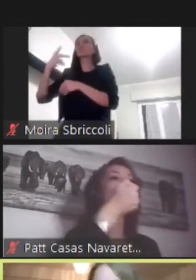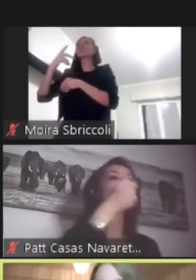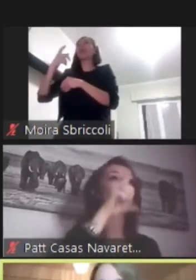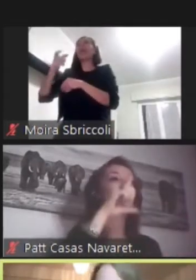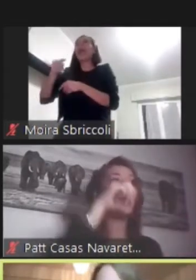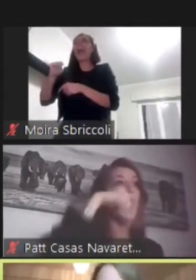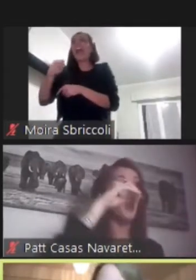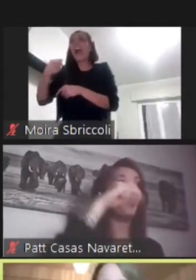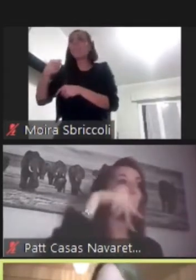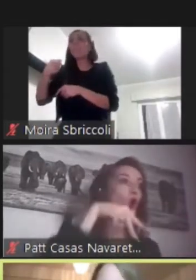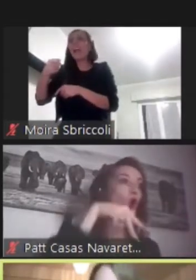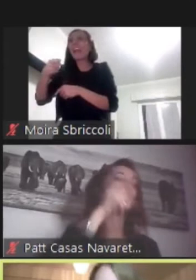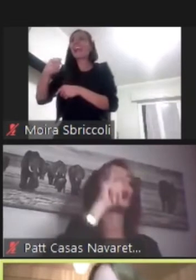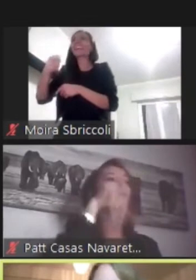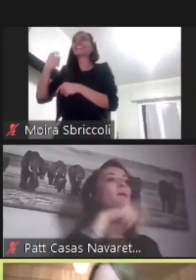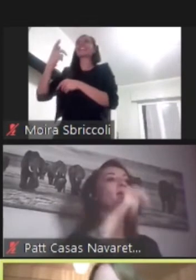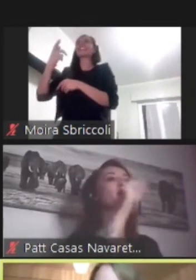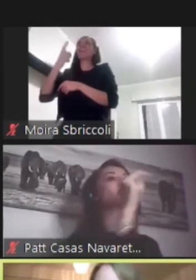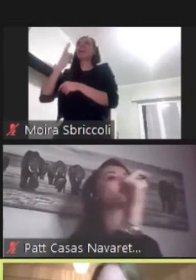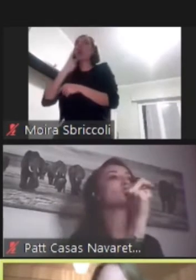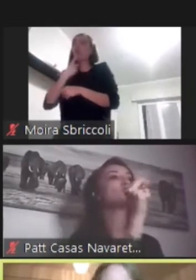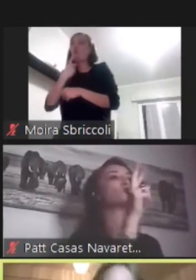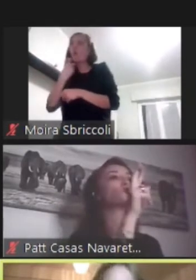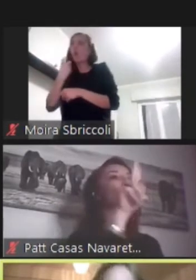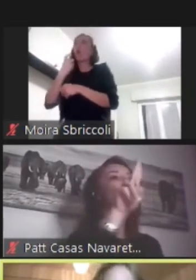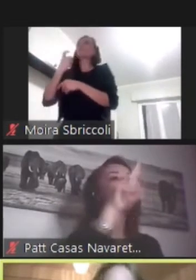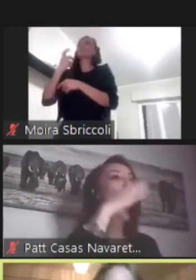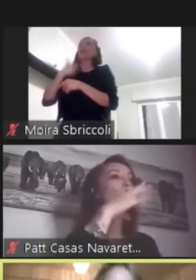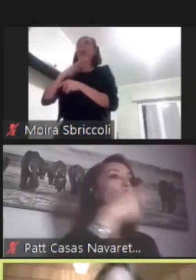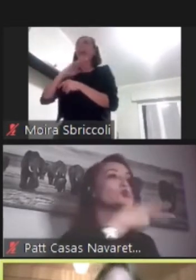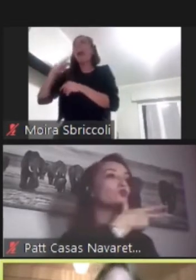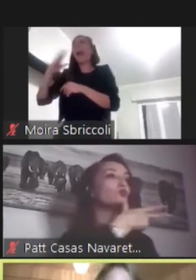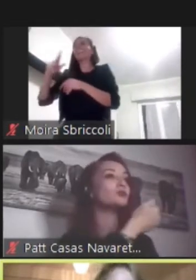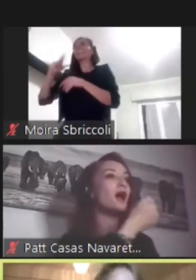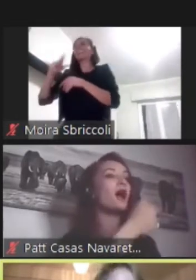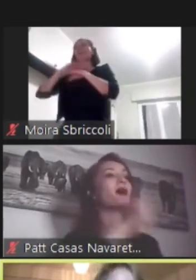creatures that have that red pigment.